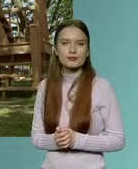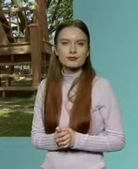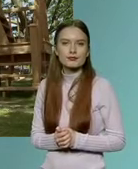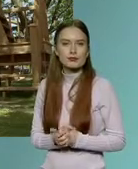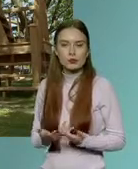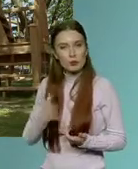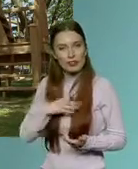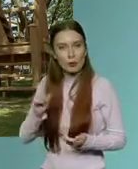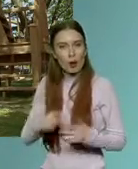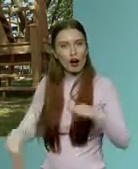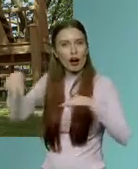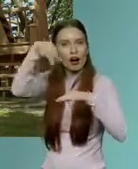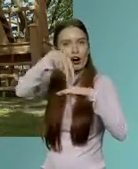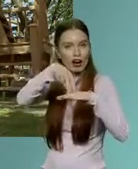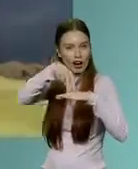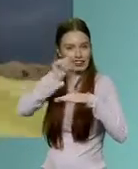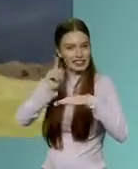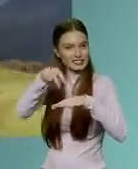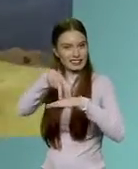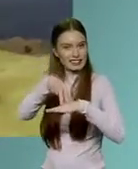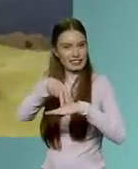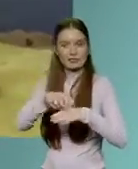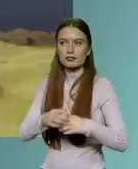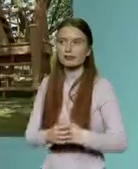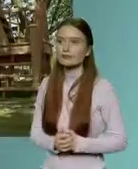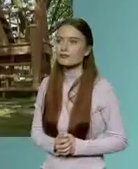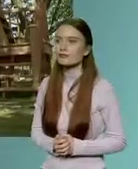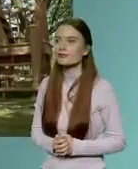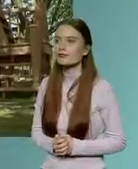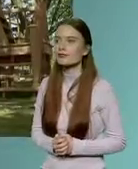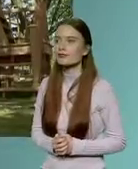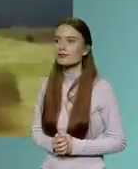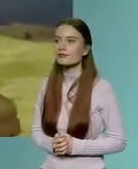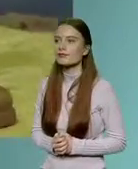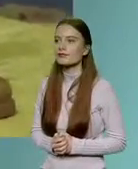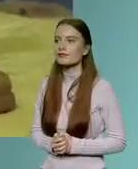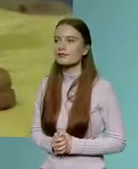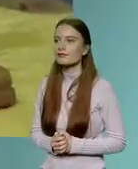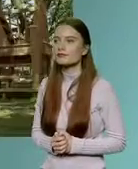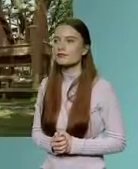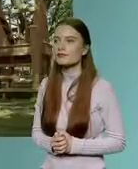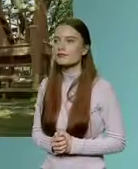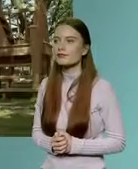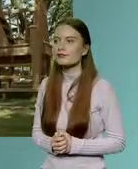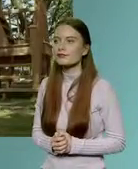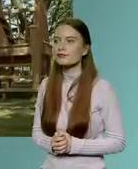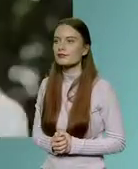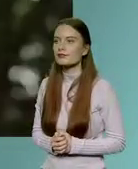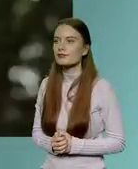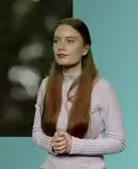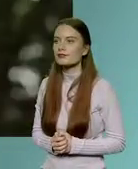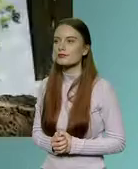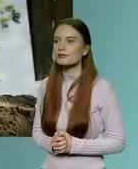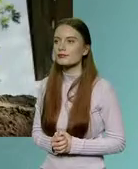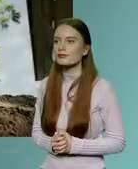All you needed to do was stand right here and... Dana jumps on the blanket, moving towards the center, then falls down the